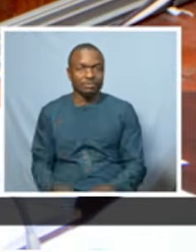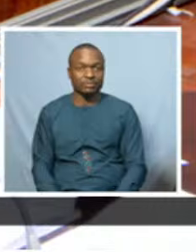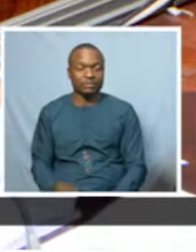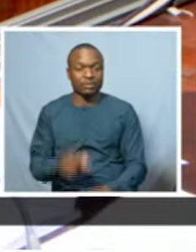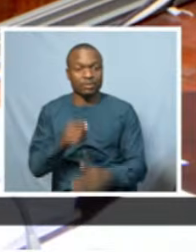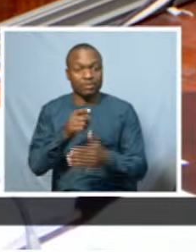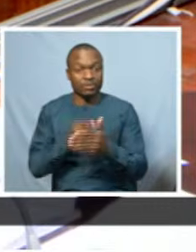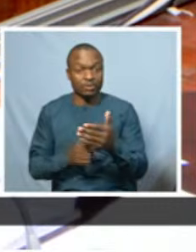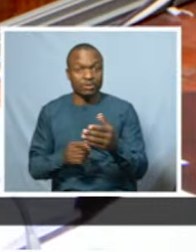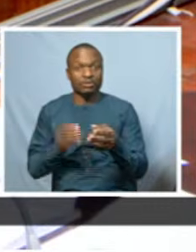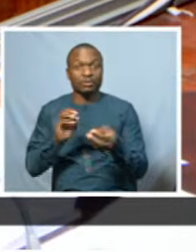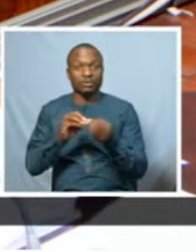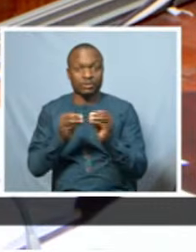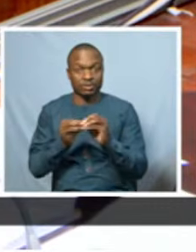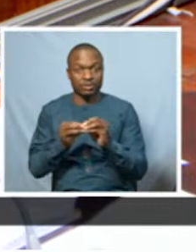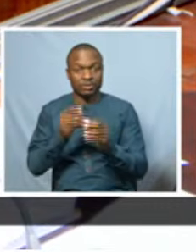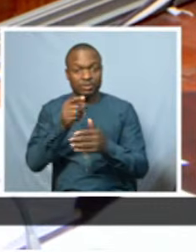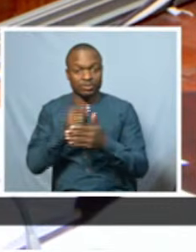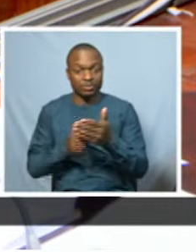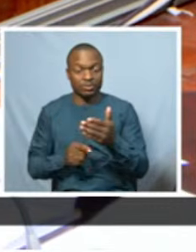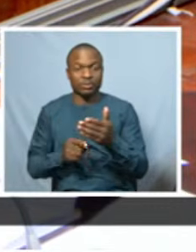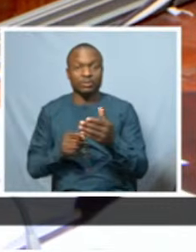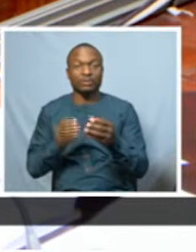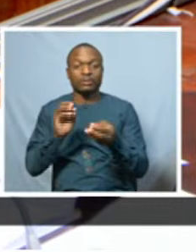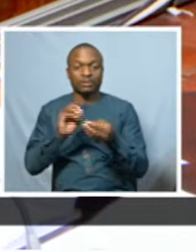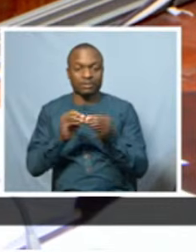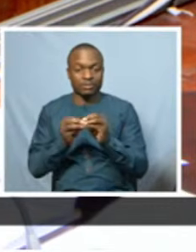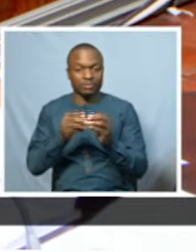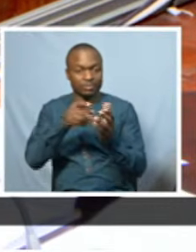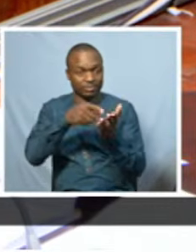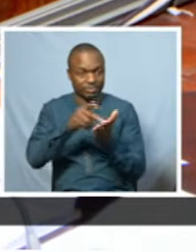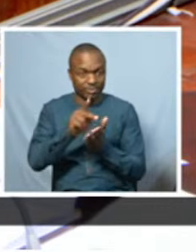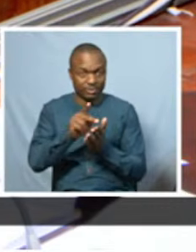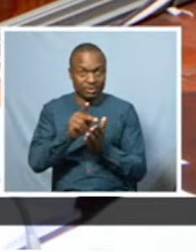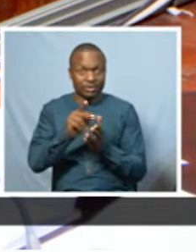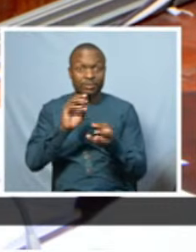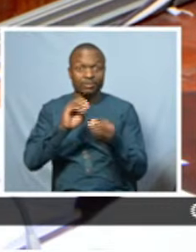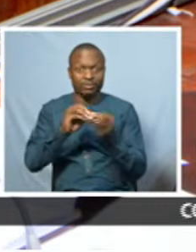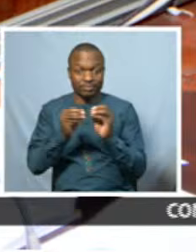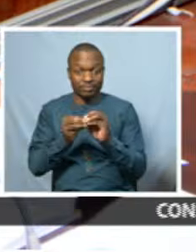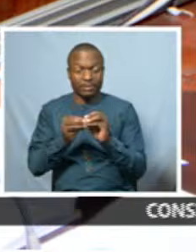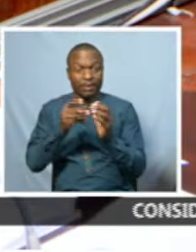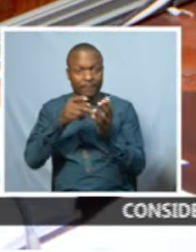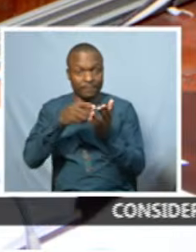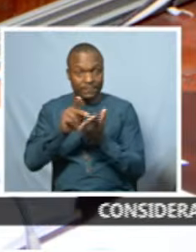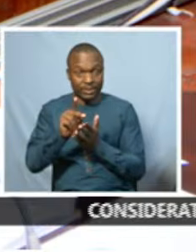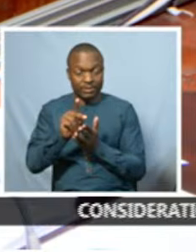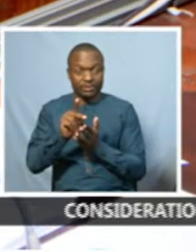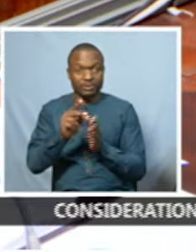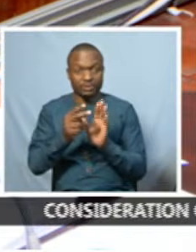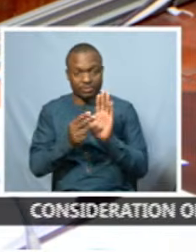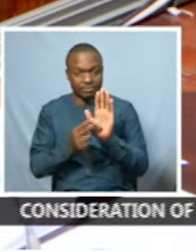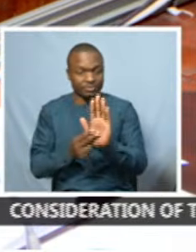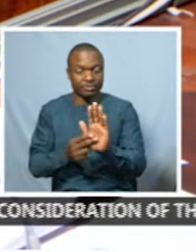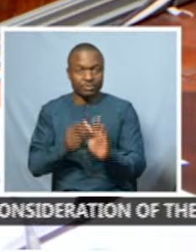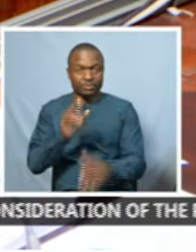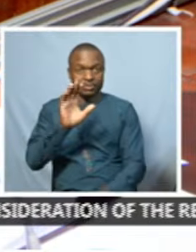What was the amount then? What was the final amount that you had paid? The final amount that was paid is, as indicated,